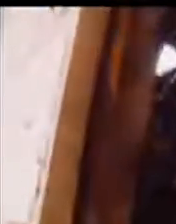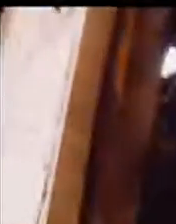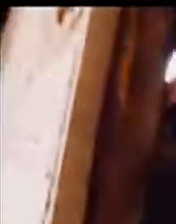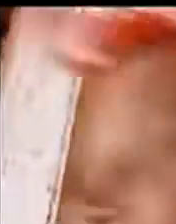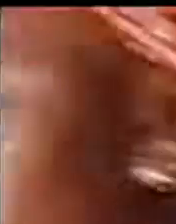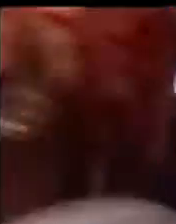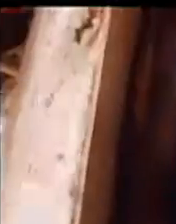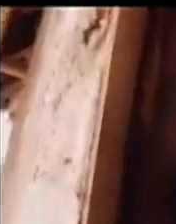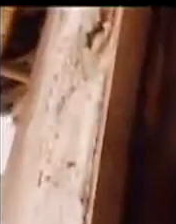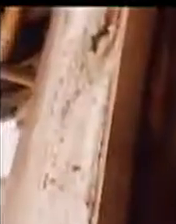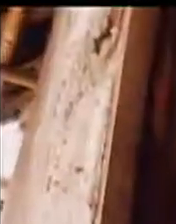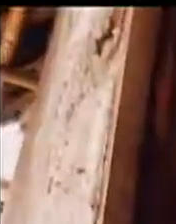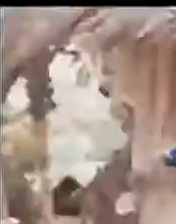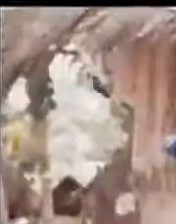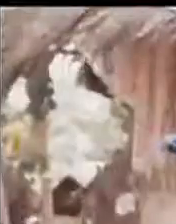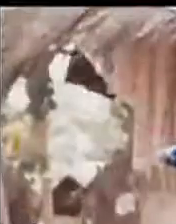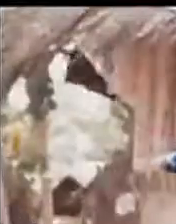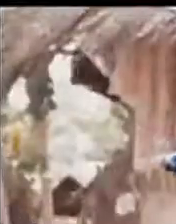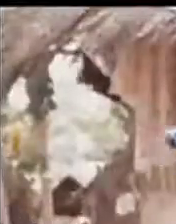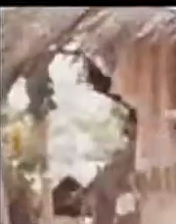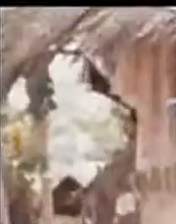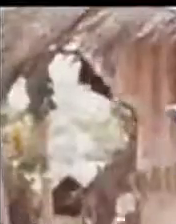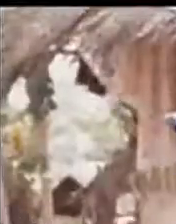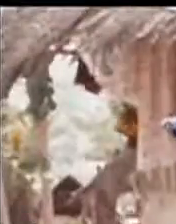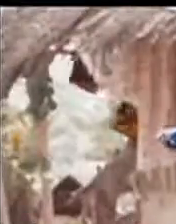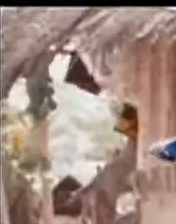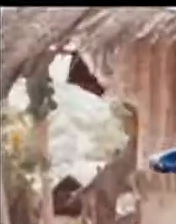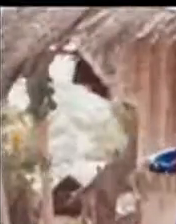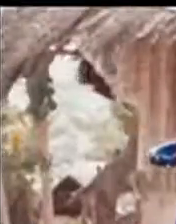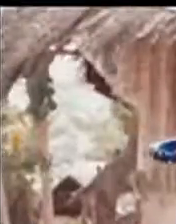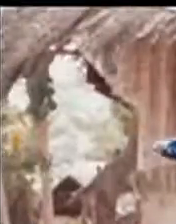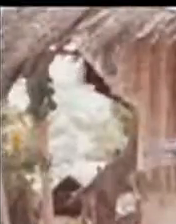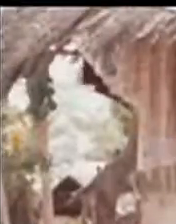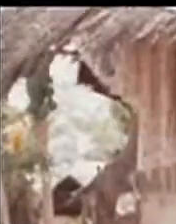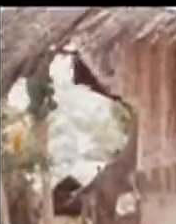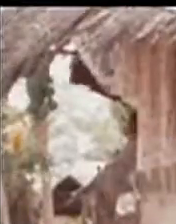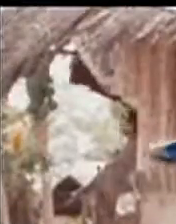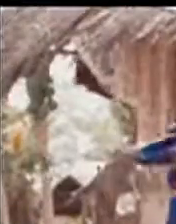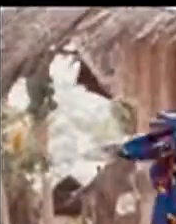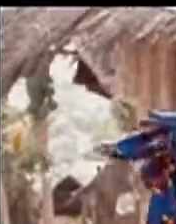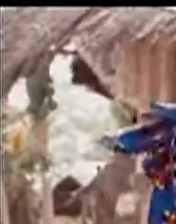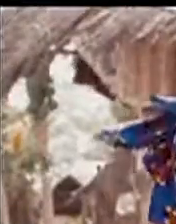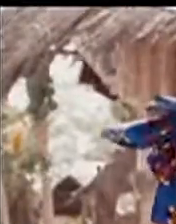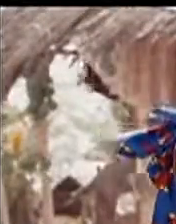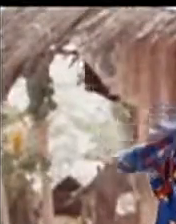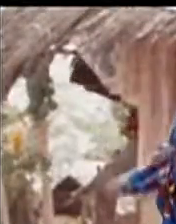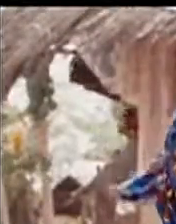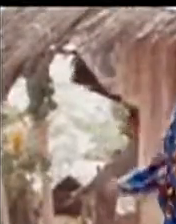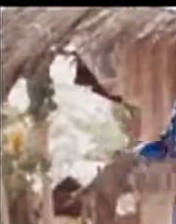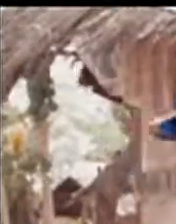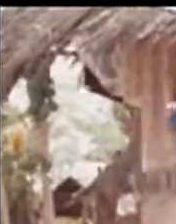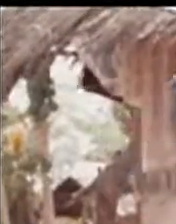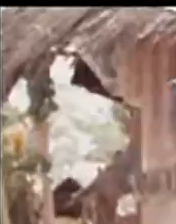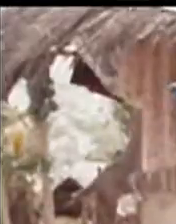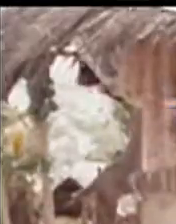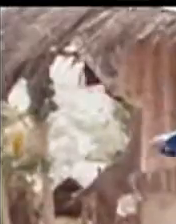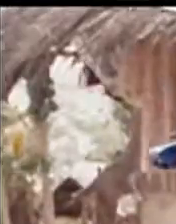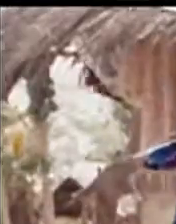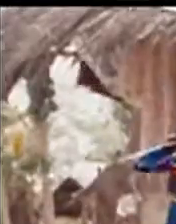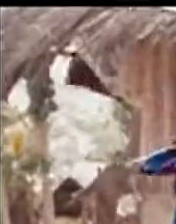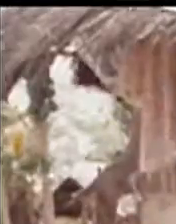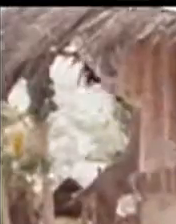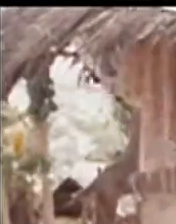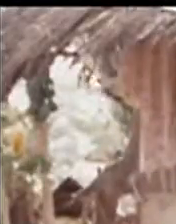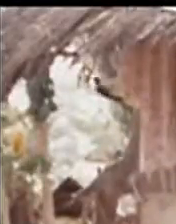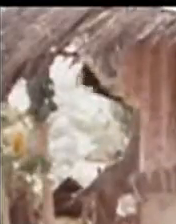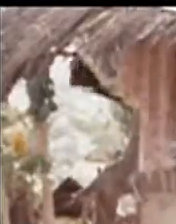Eu ensinei elas para que pudesse enriquecer os alimentos para ela poder as hemoglobinas não baixarem.